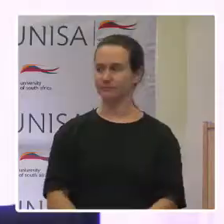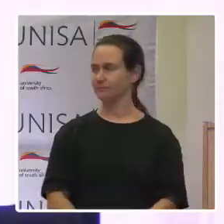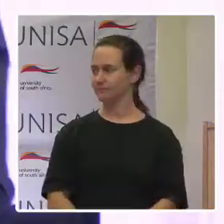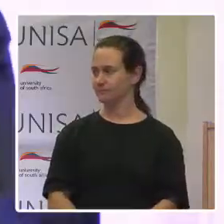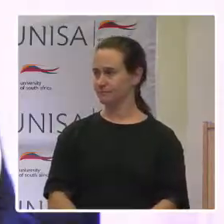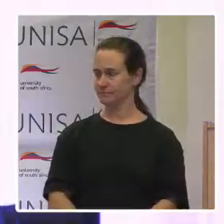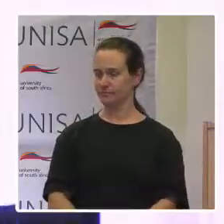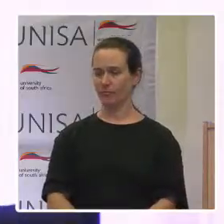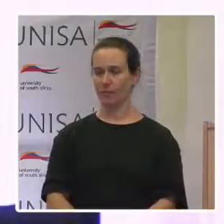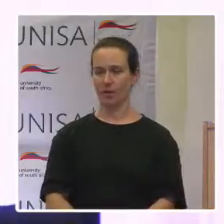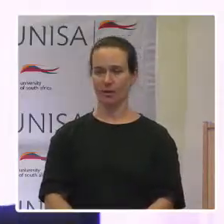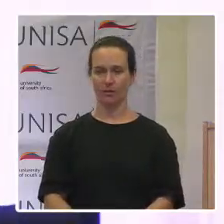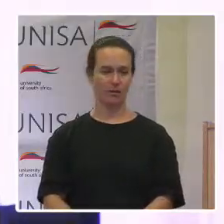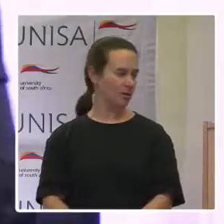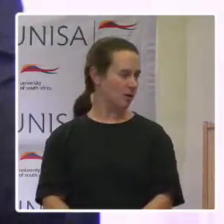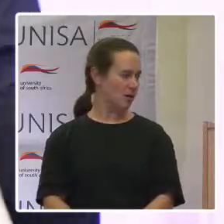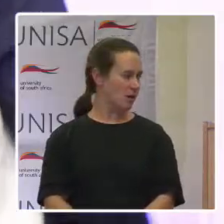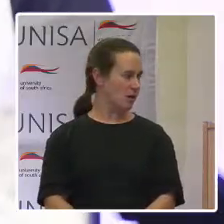Victor.